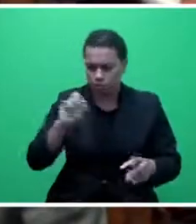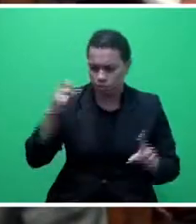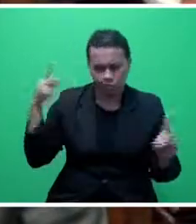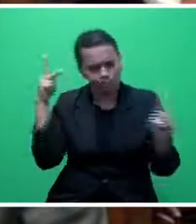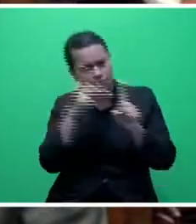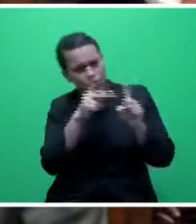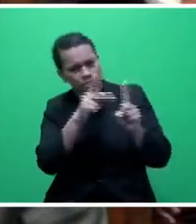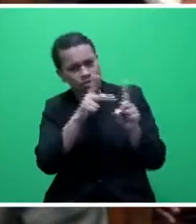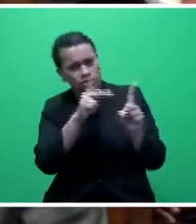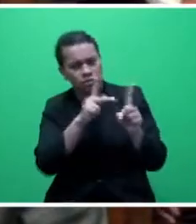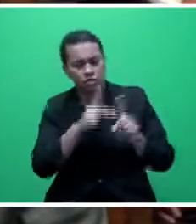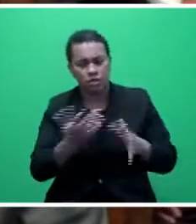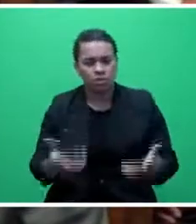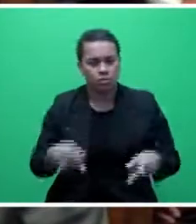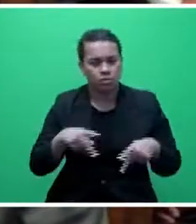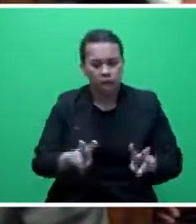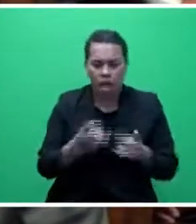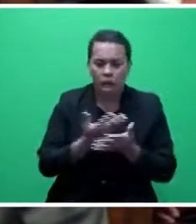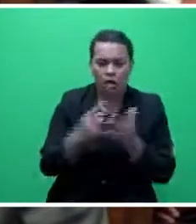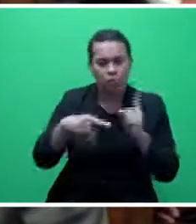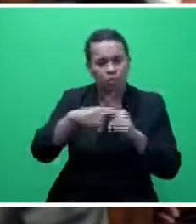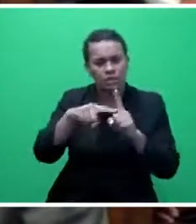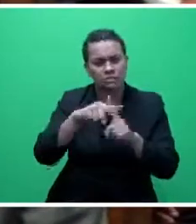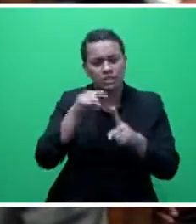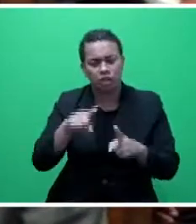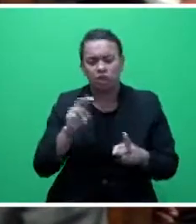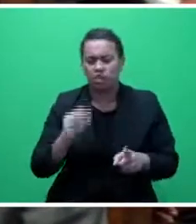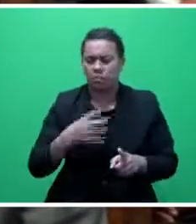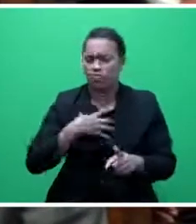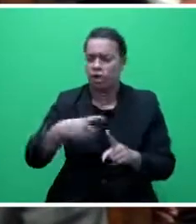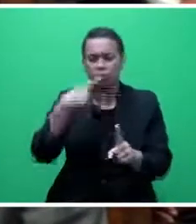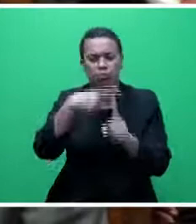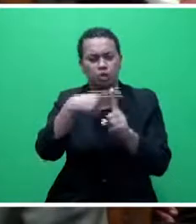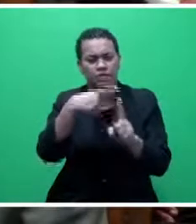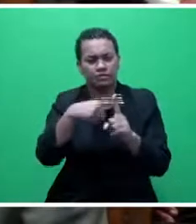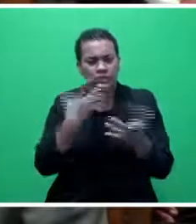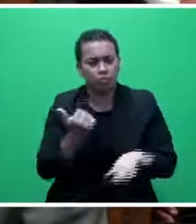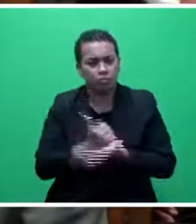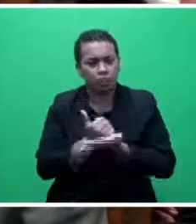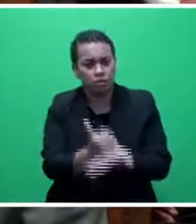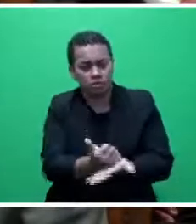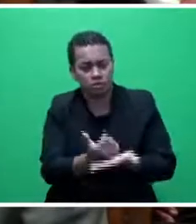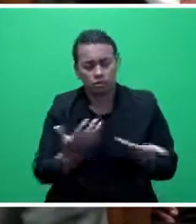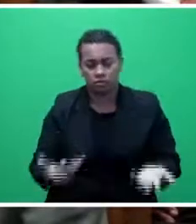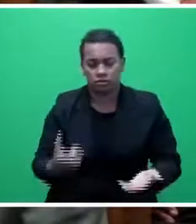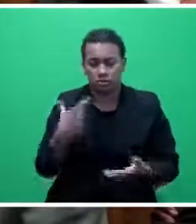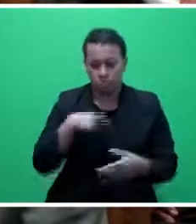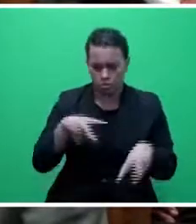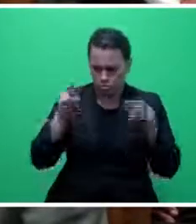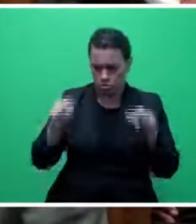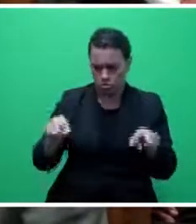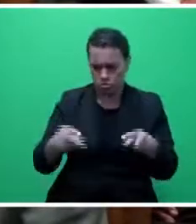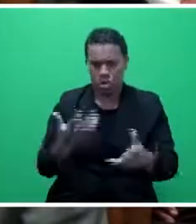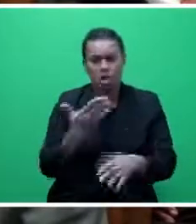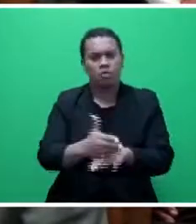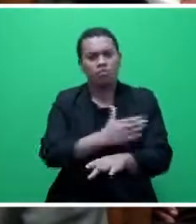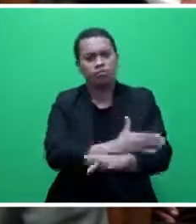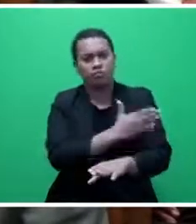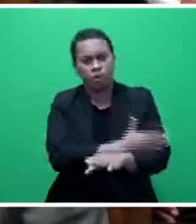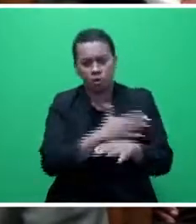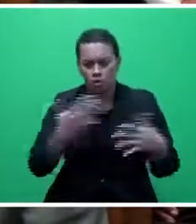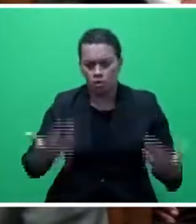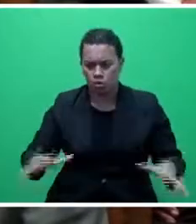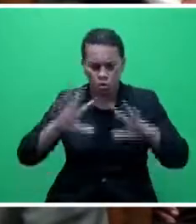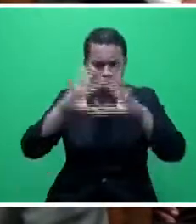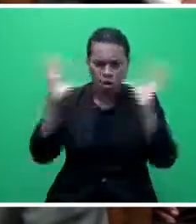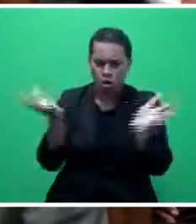perspective. We need to be far more nationalistic about it because no other time in history has the world faced this kind of